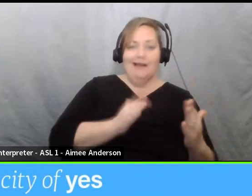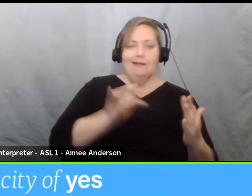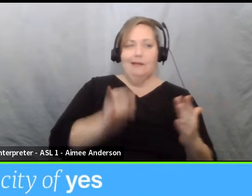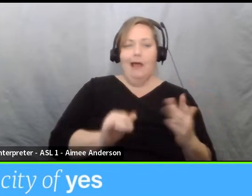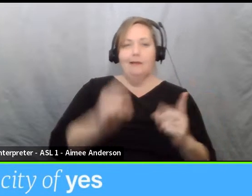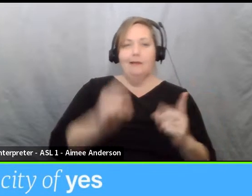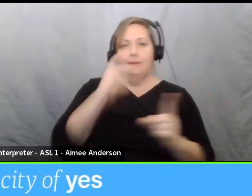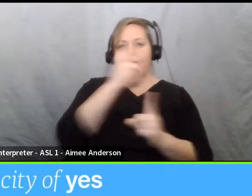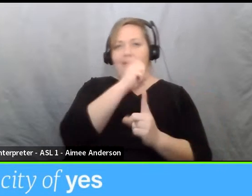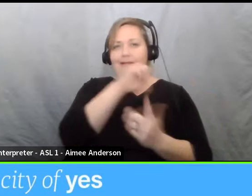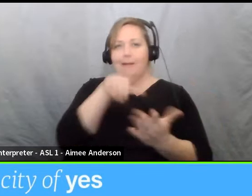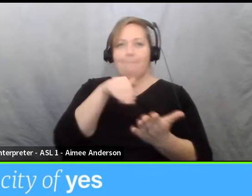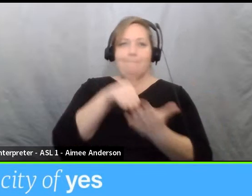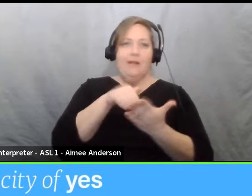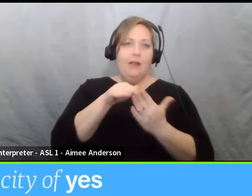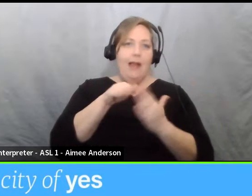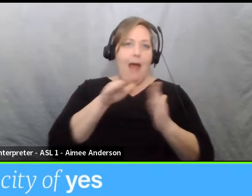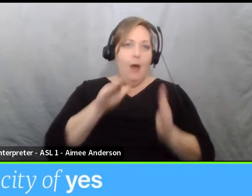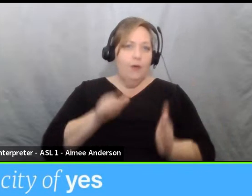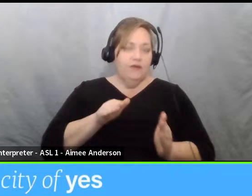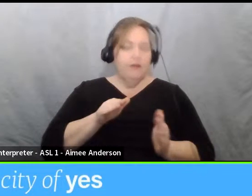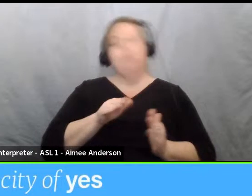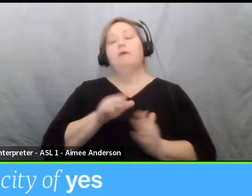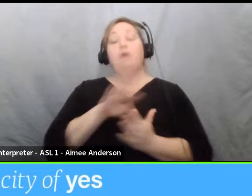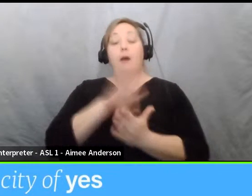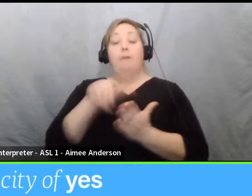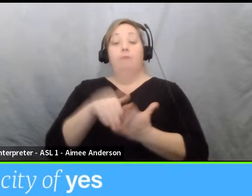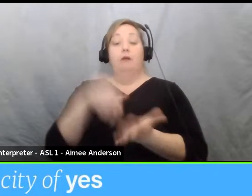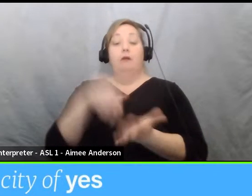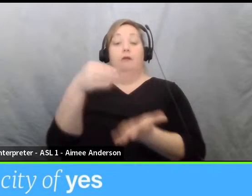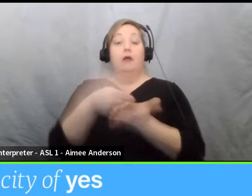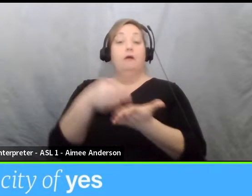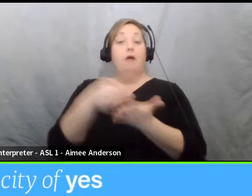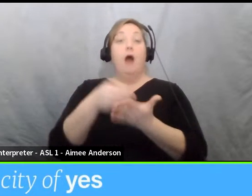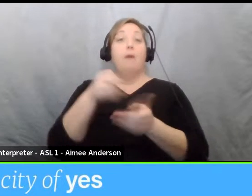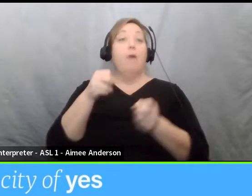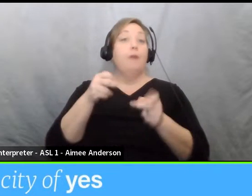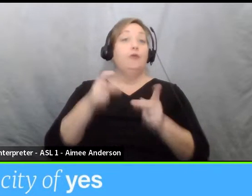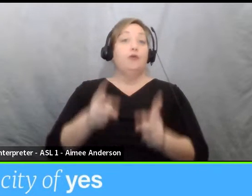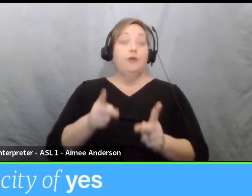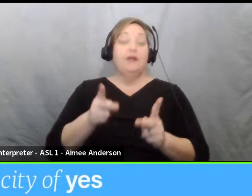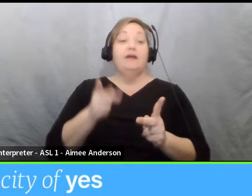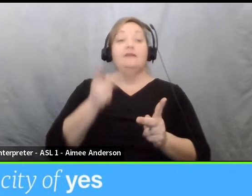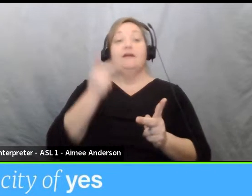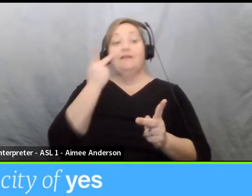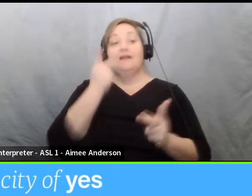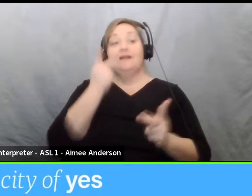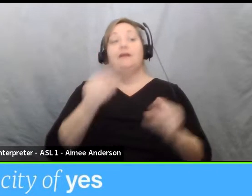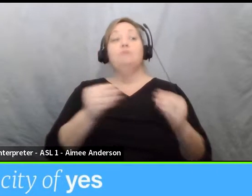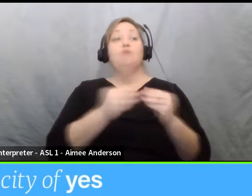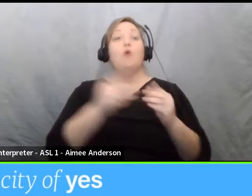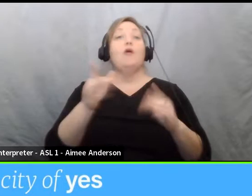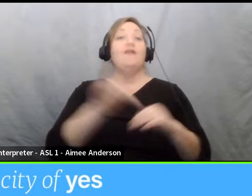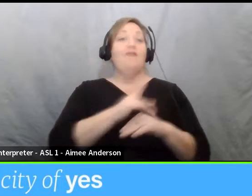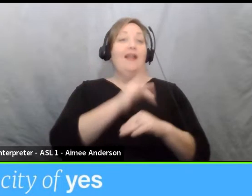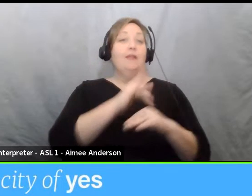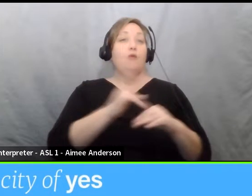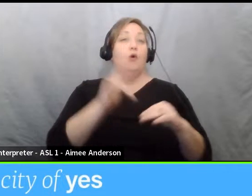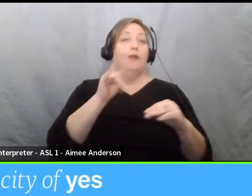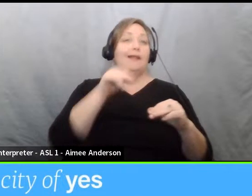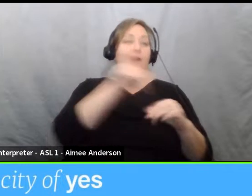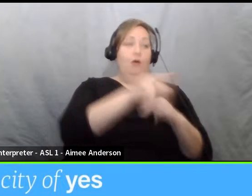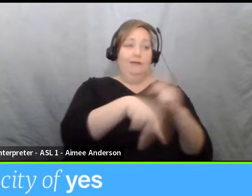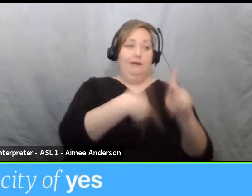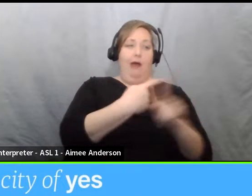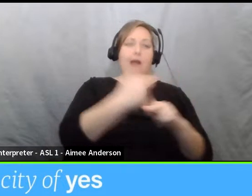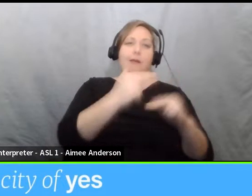seen more like middle income opportunities in those buildings, as well as our own history. As I've